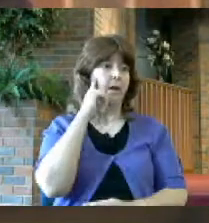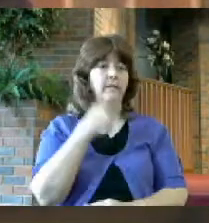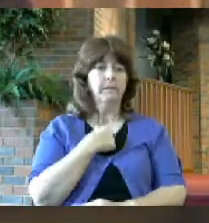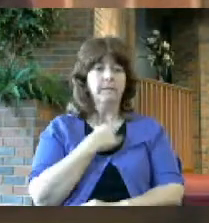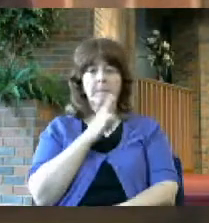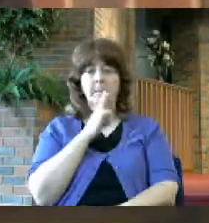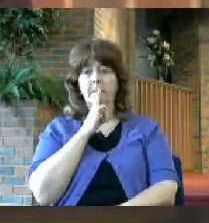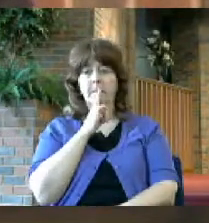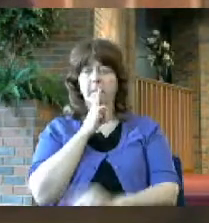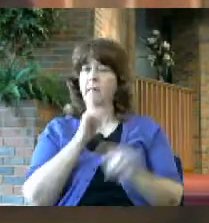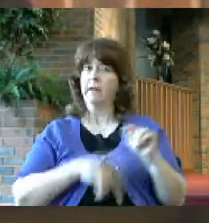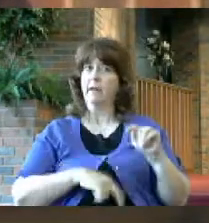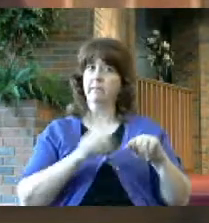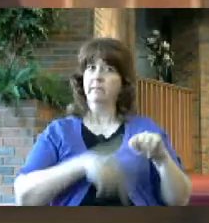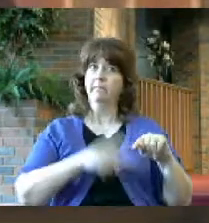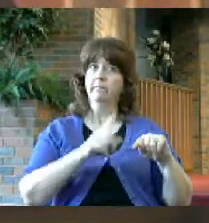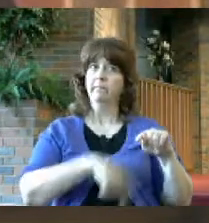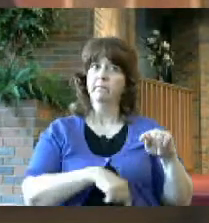So,